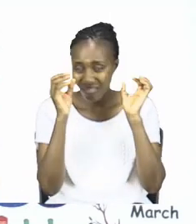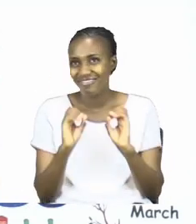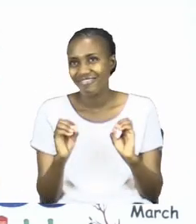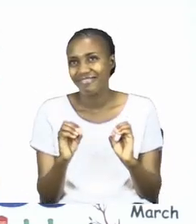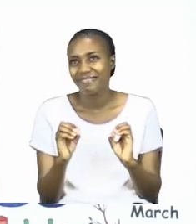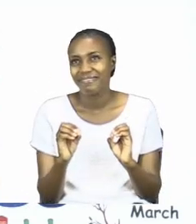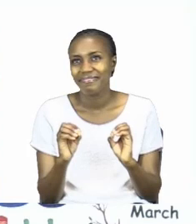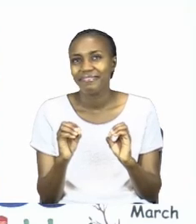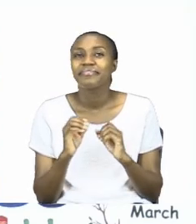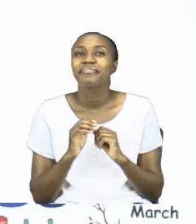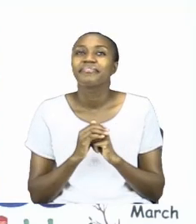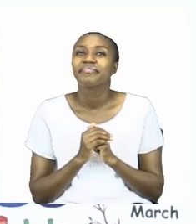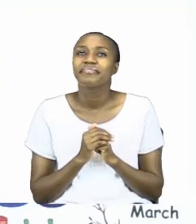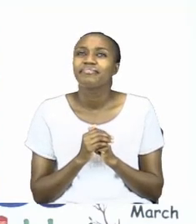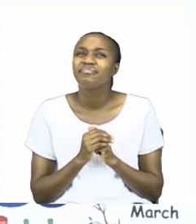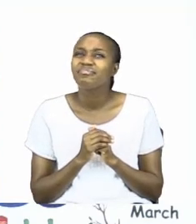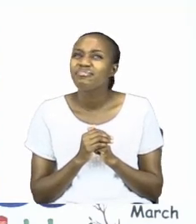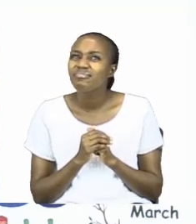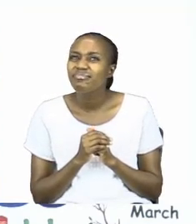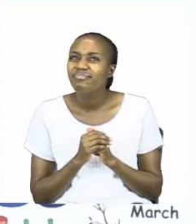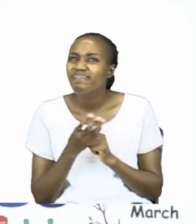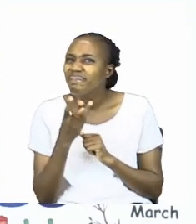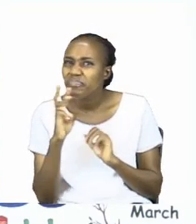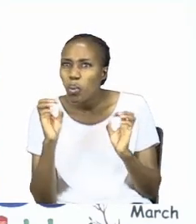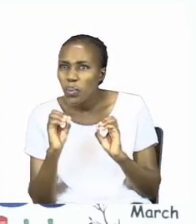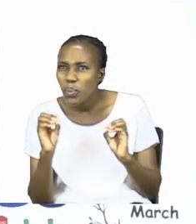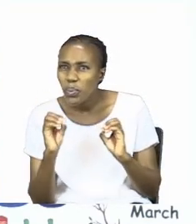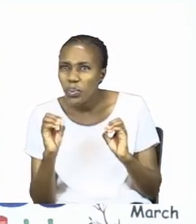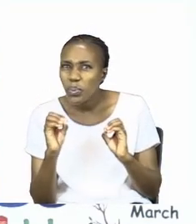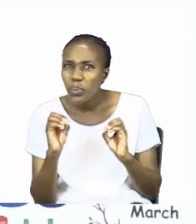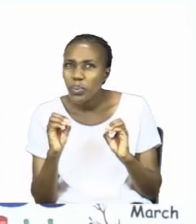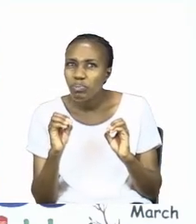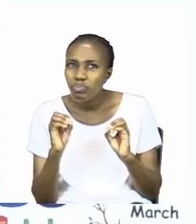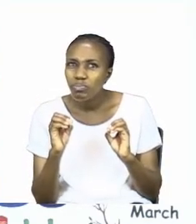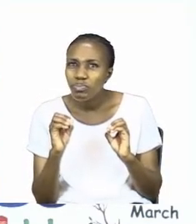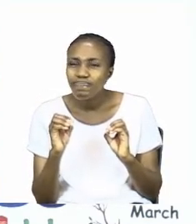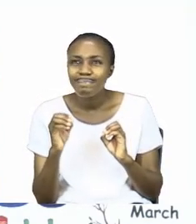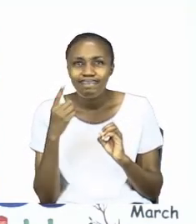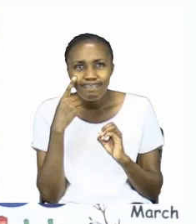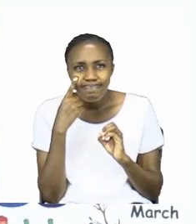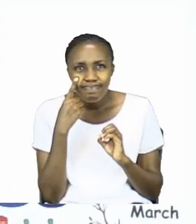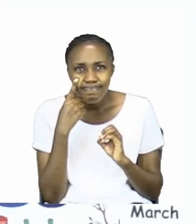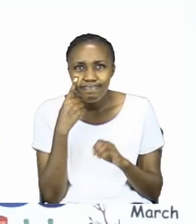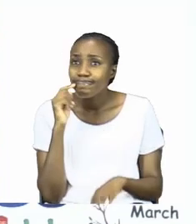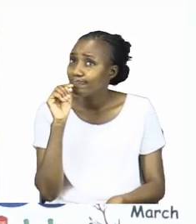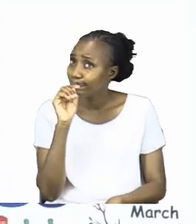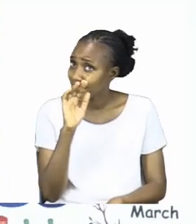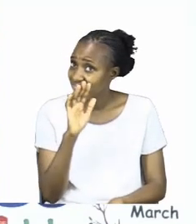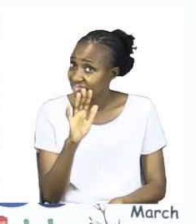again. Do we have any more 6s? No. So that means we're going